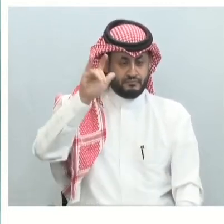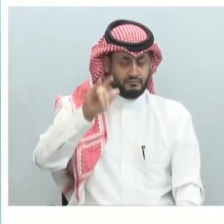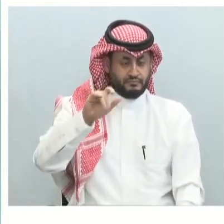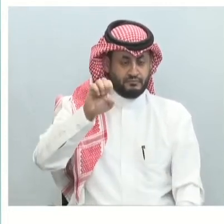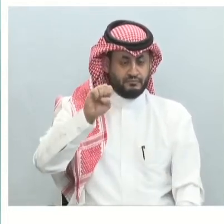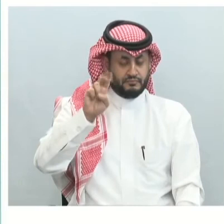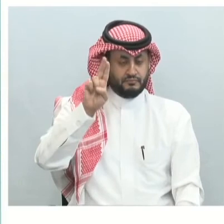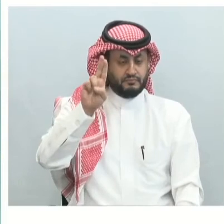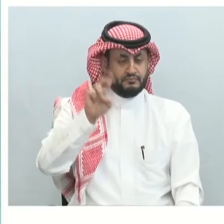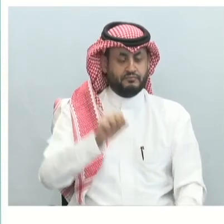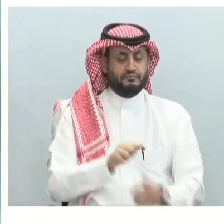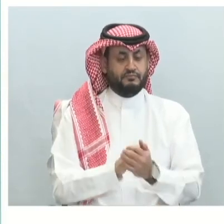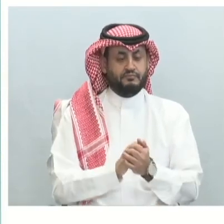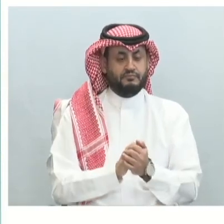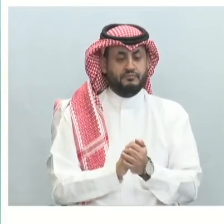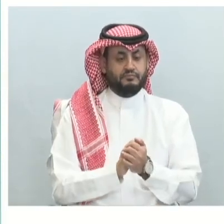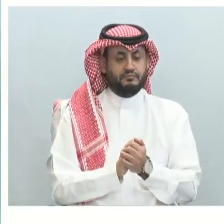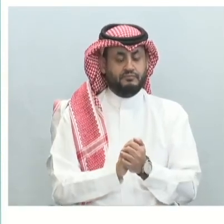U,